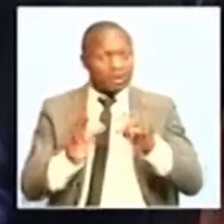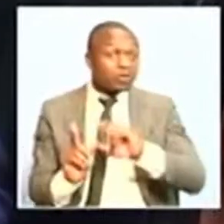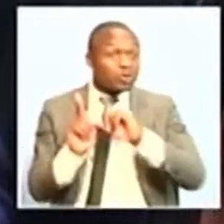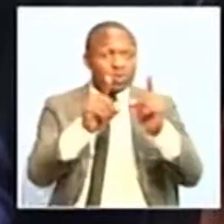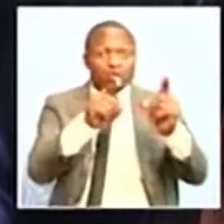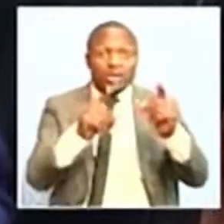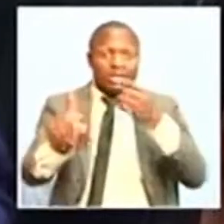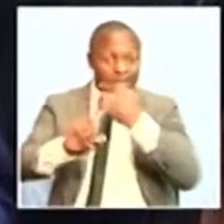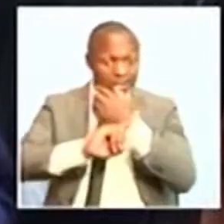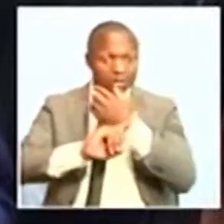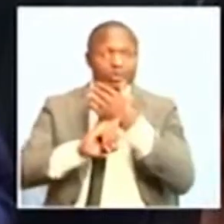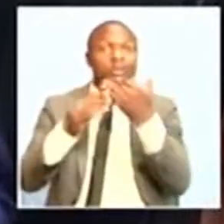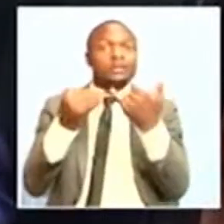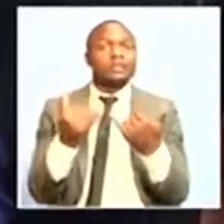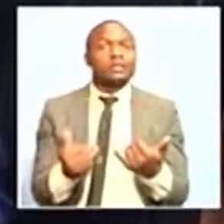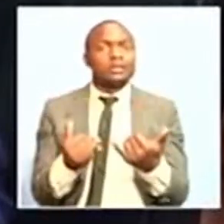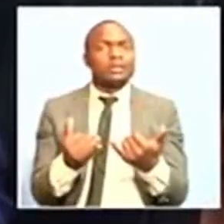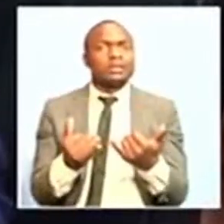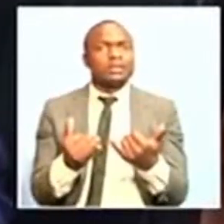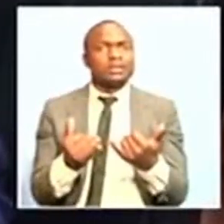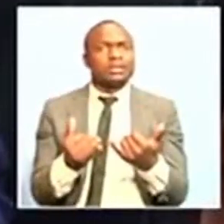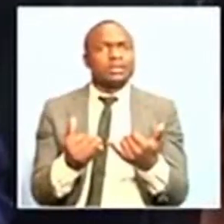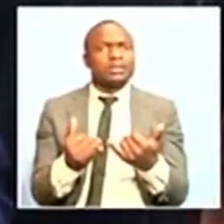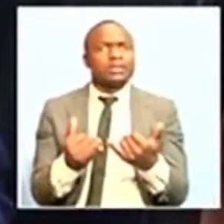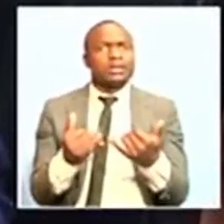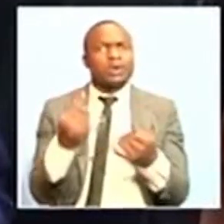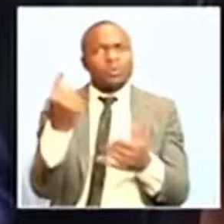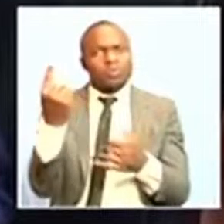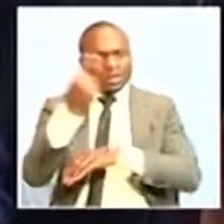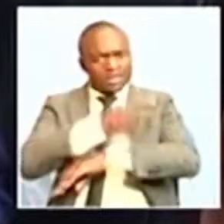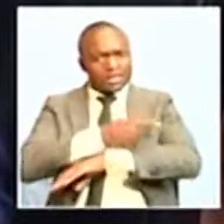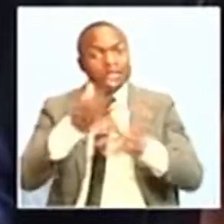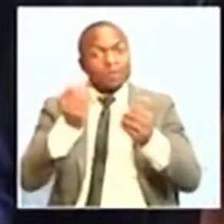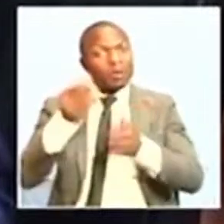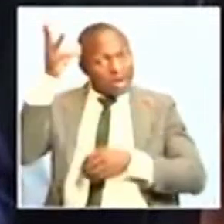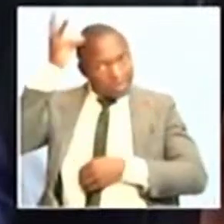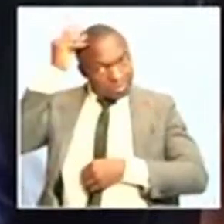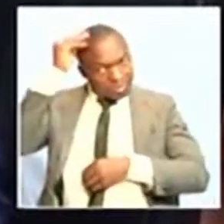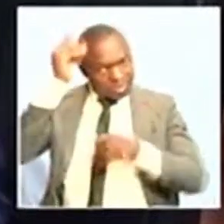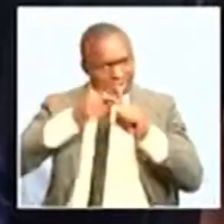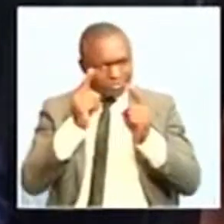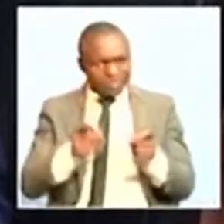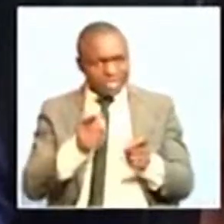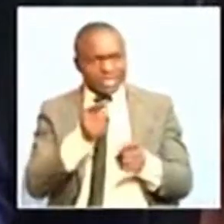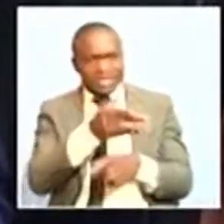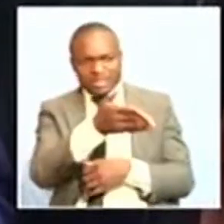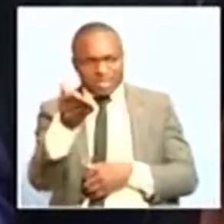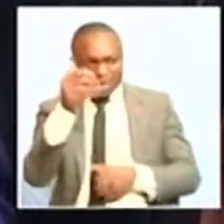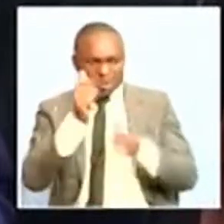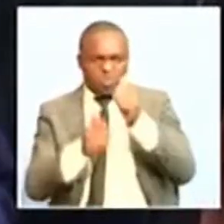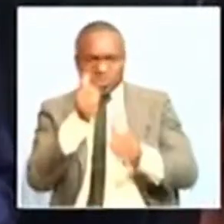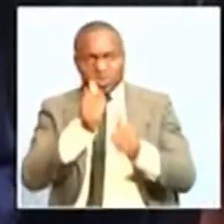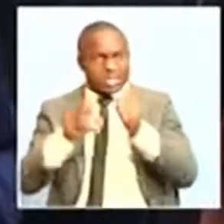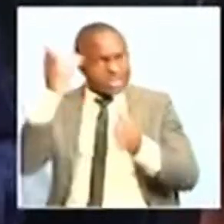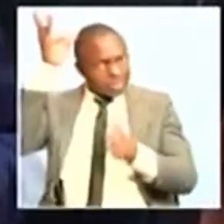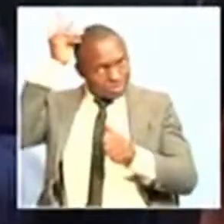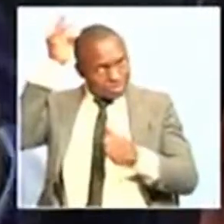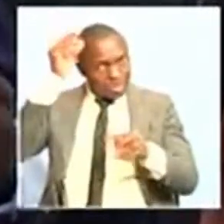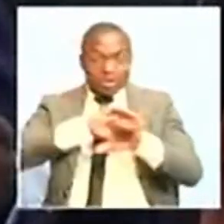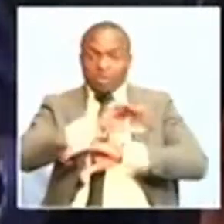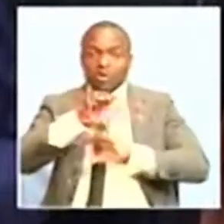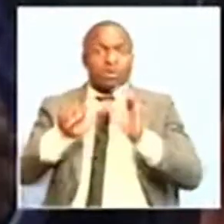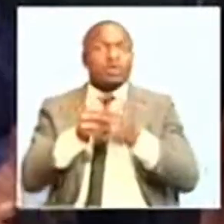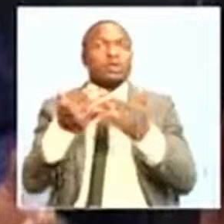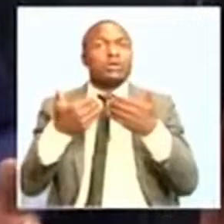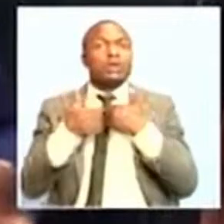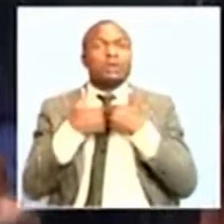Chair, one day I wanted to get a taxi, and then I was with my brother. I said, but which are the taxis? All of them, they have